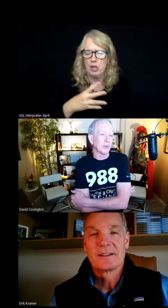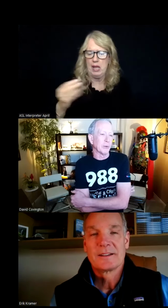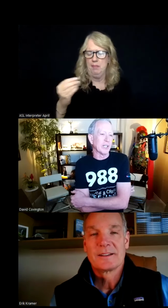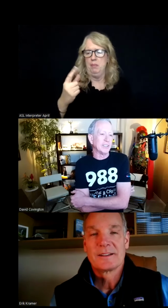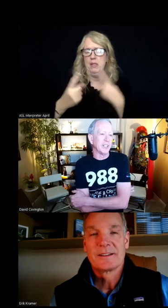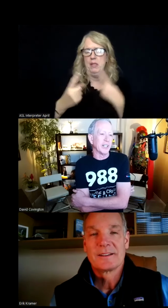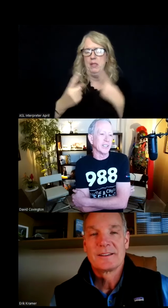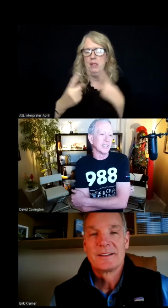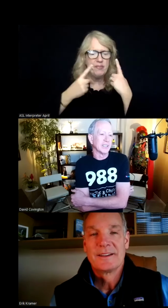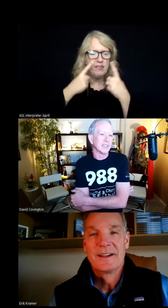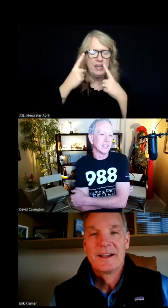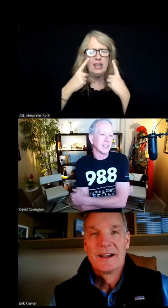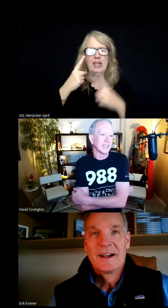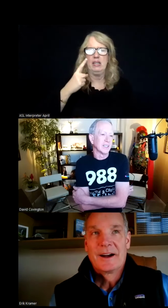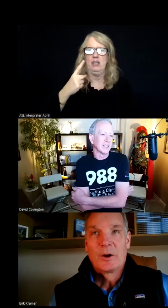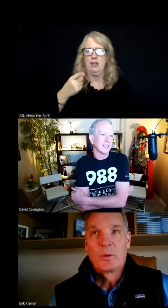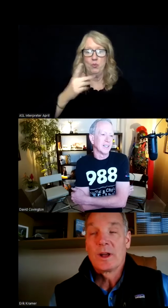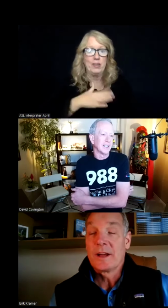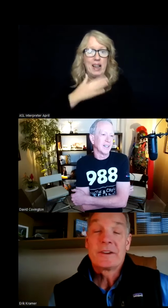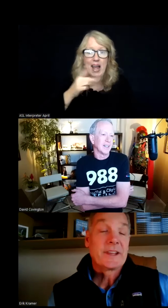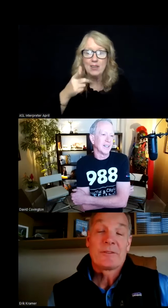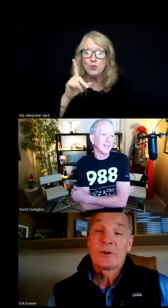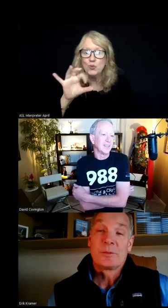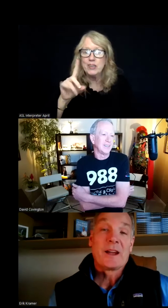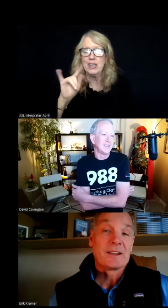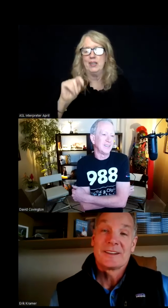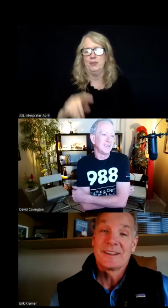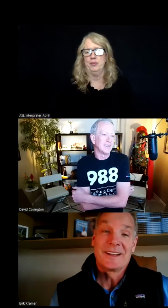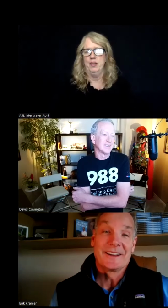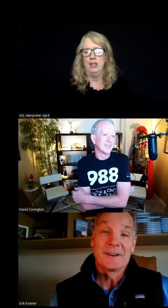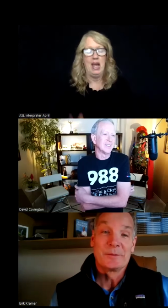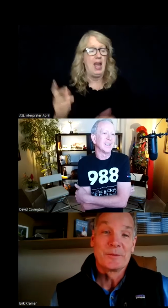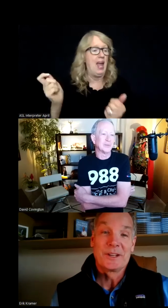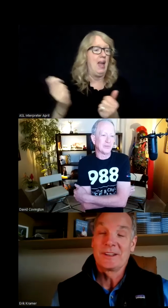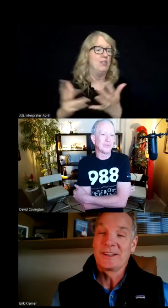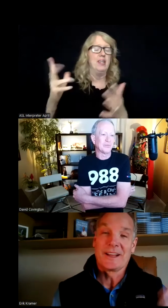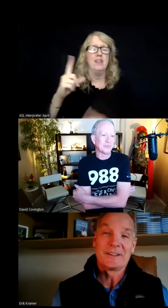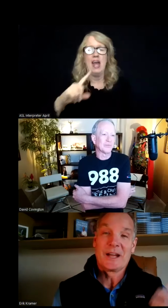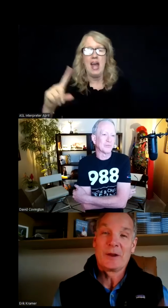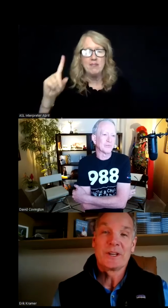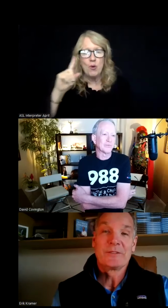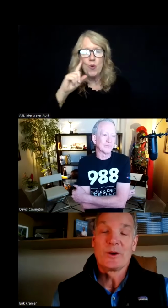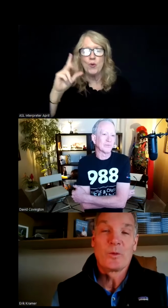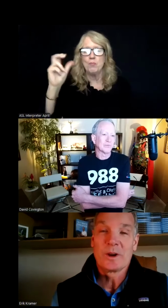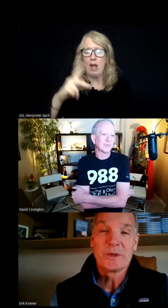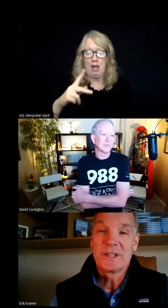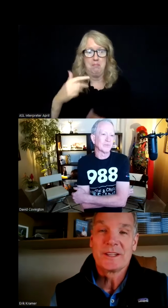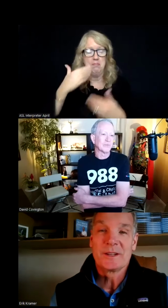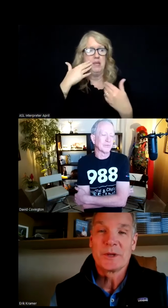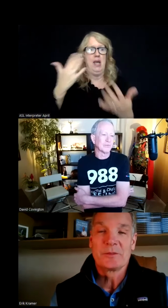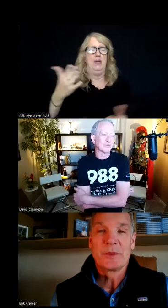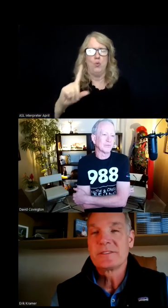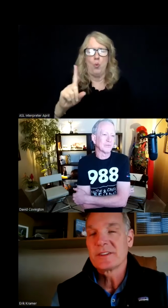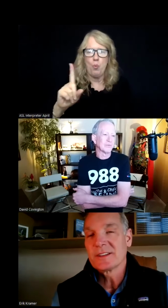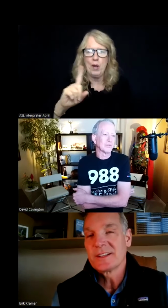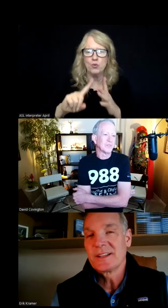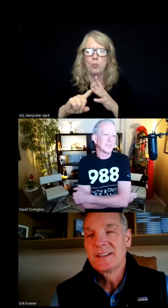you were glad you did it? Well, everything I've heard back, and I wouldn't even know where to begin,